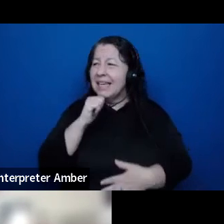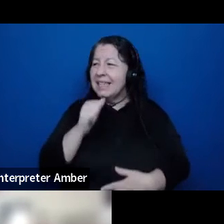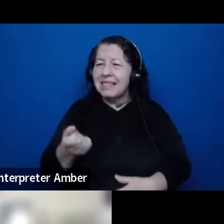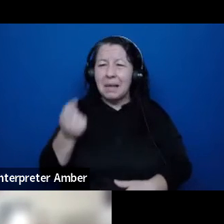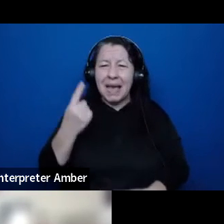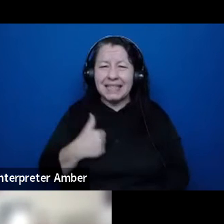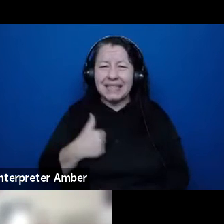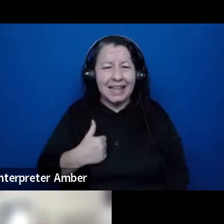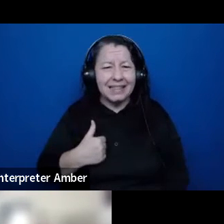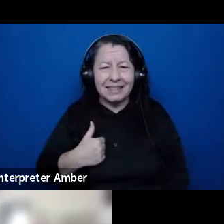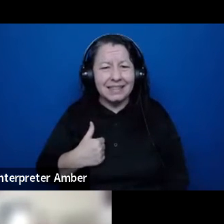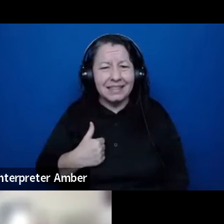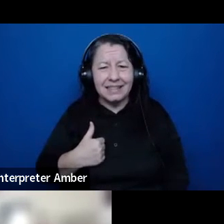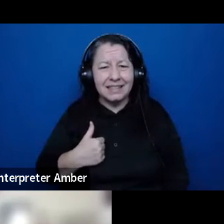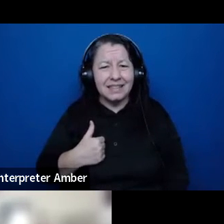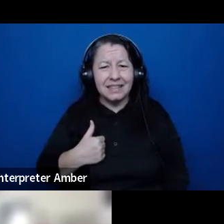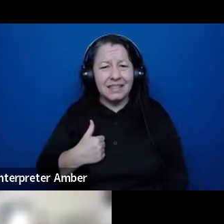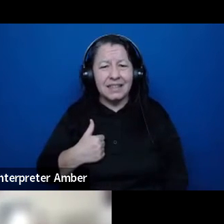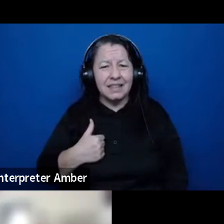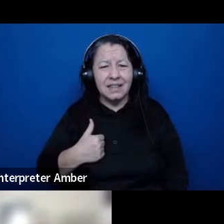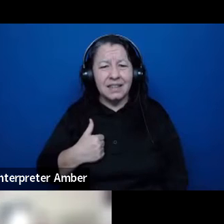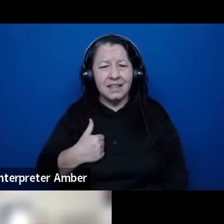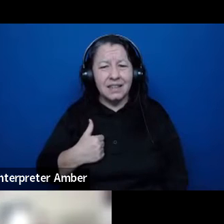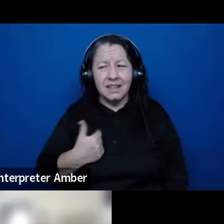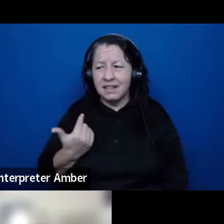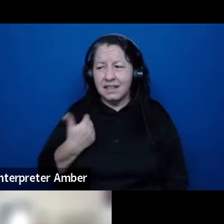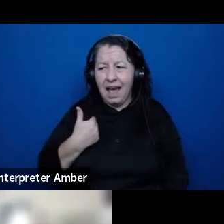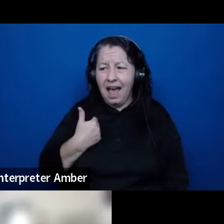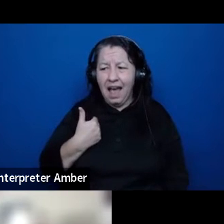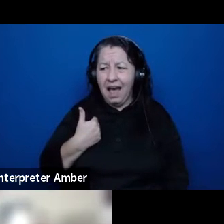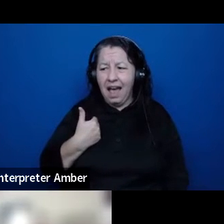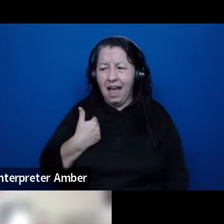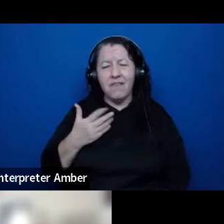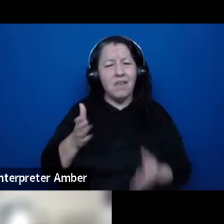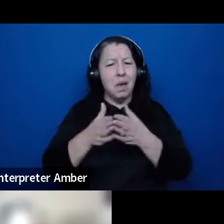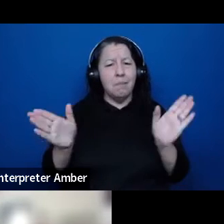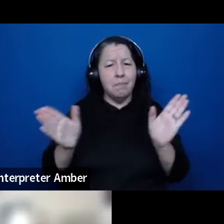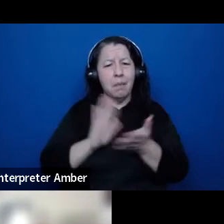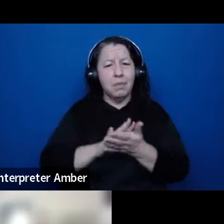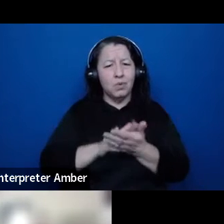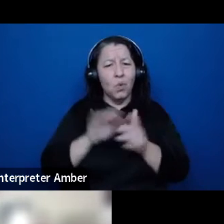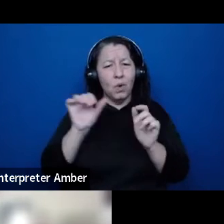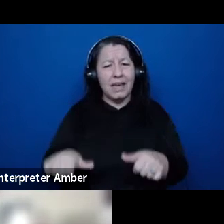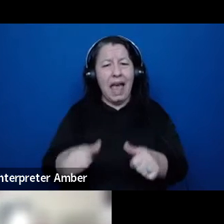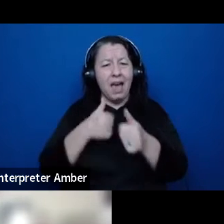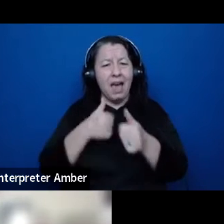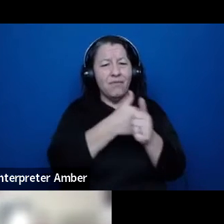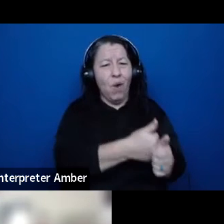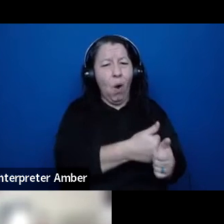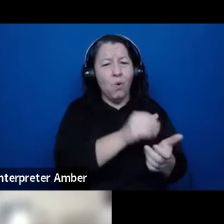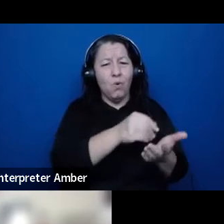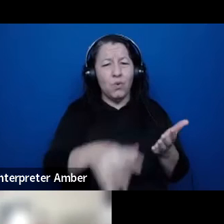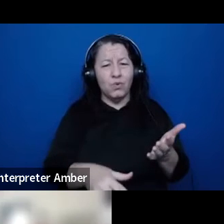to have that argument that the public school can follow the